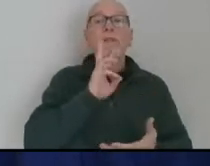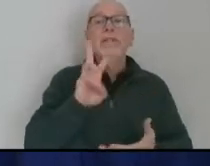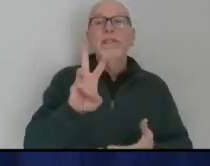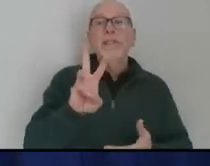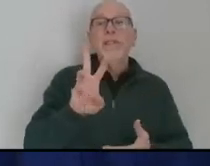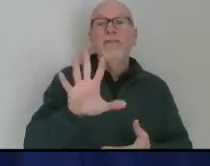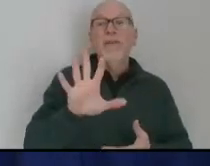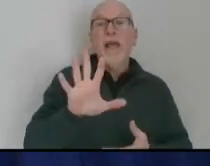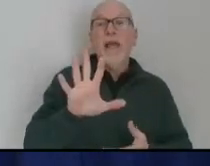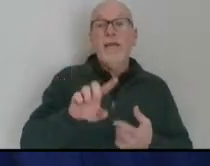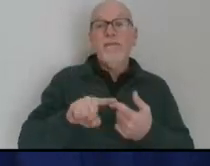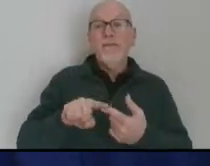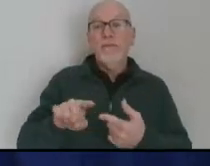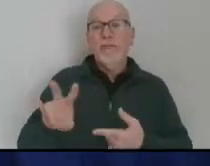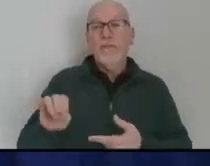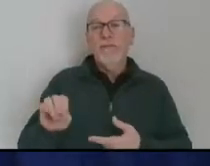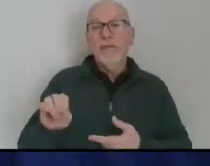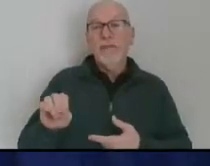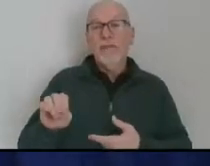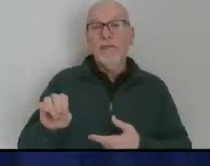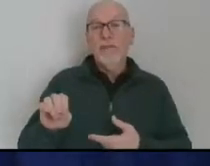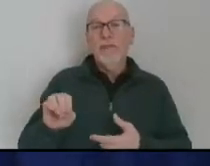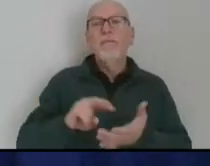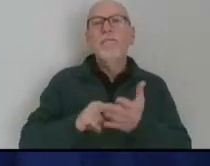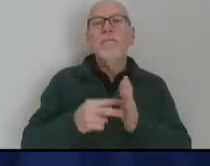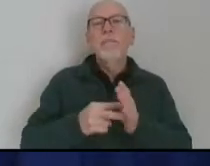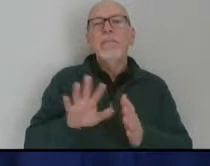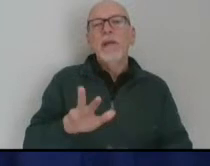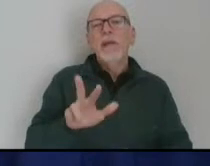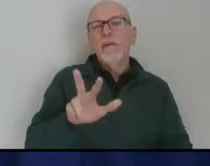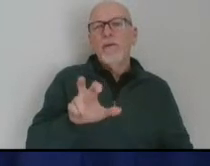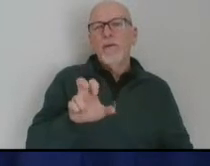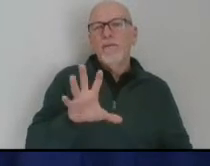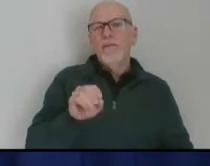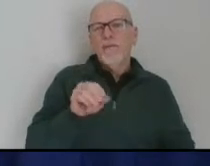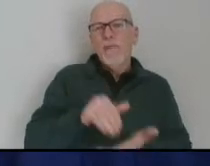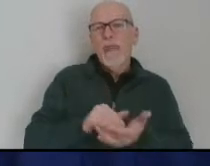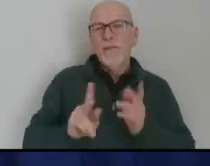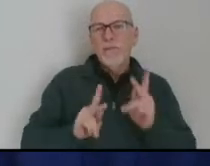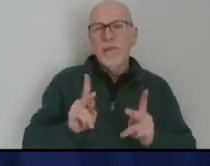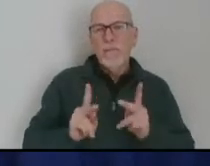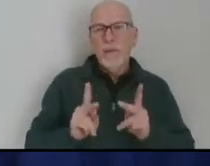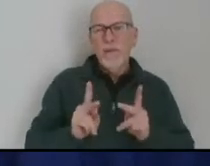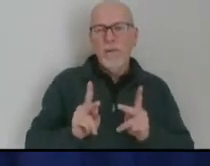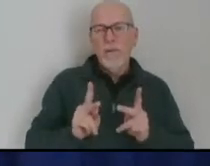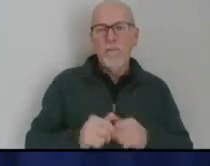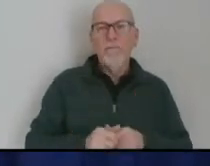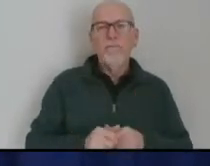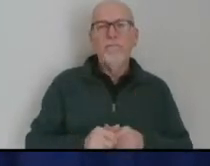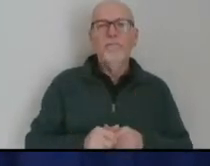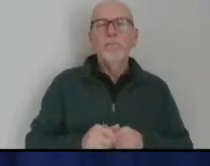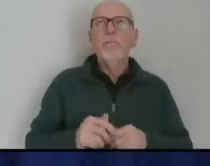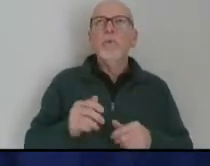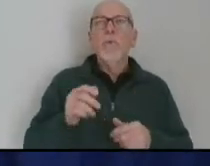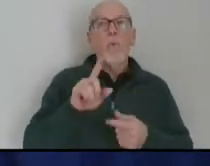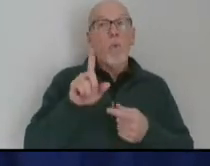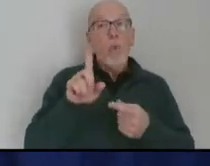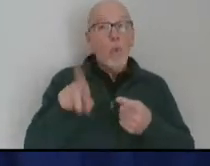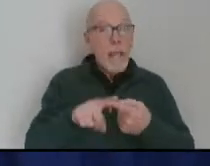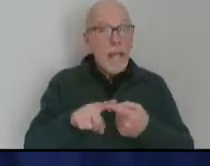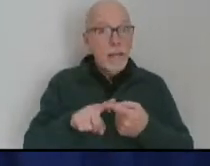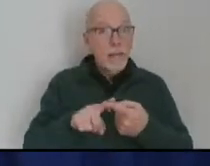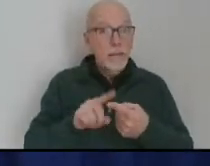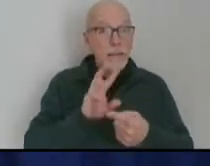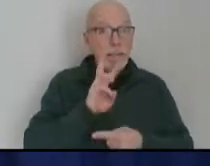70. This represents about 350,000 people. We don't have an estimated date for when this eligibility